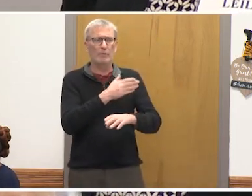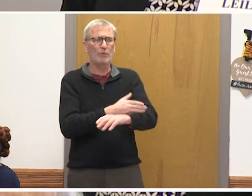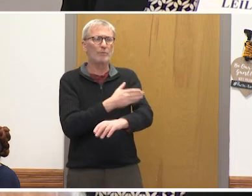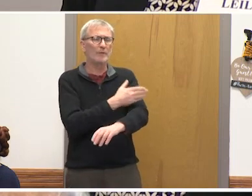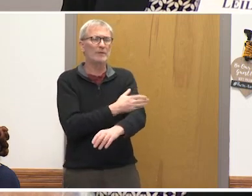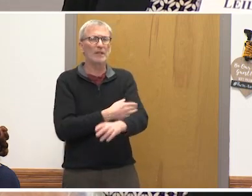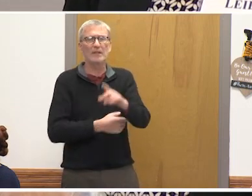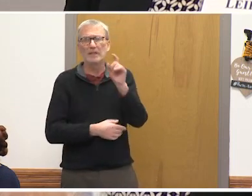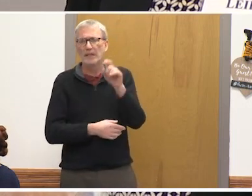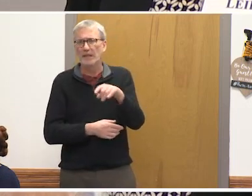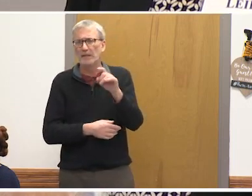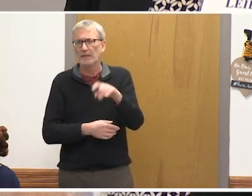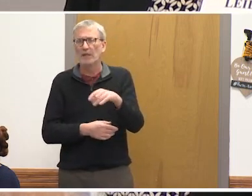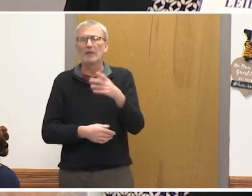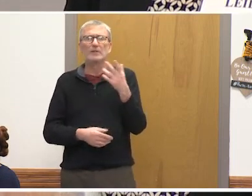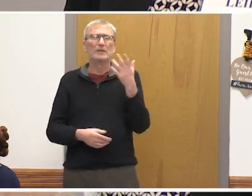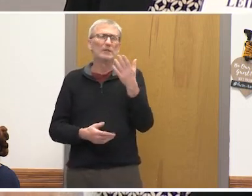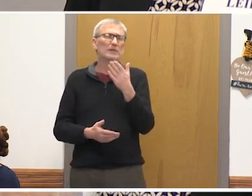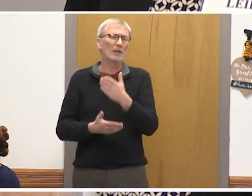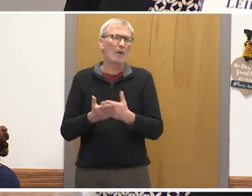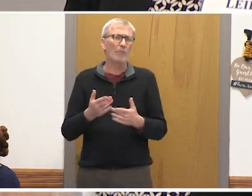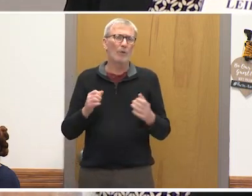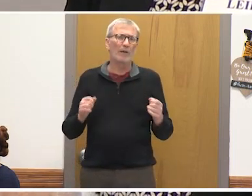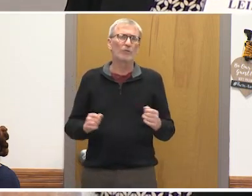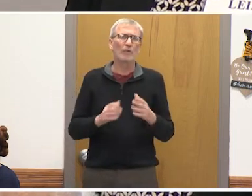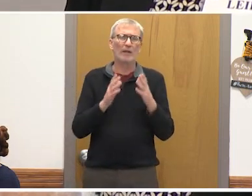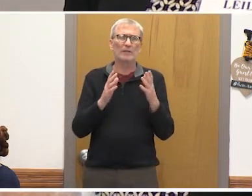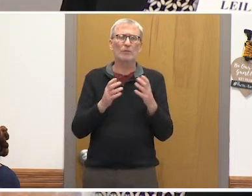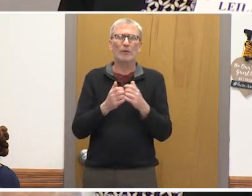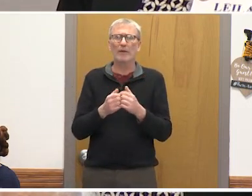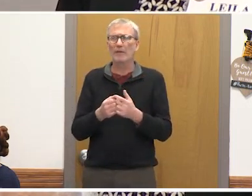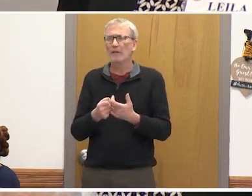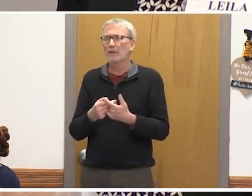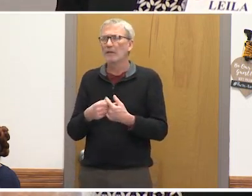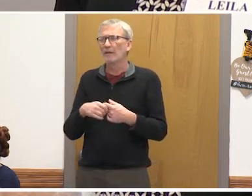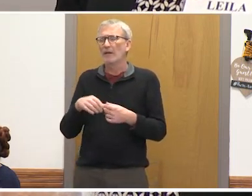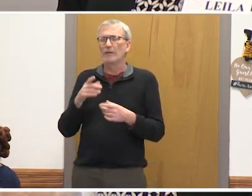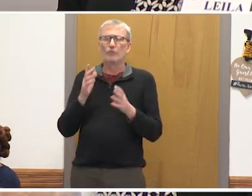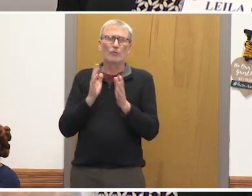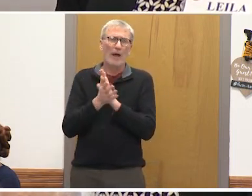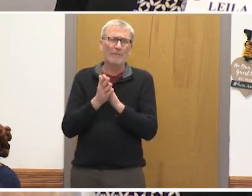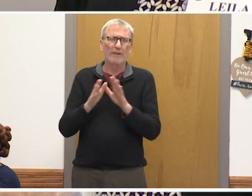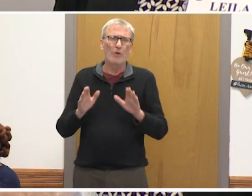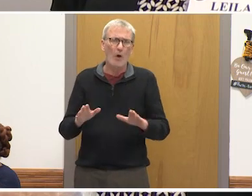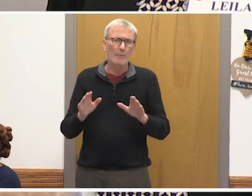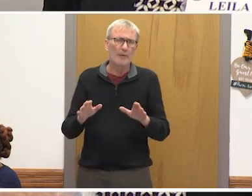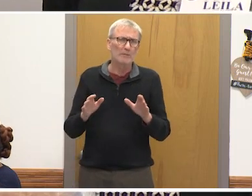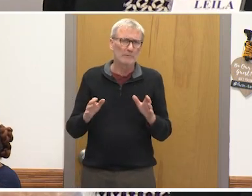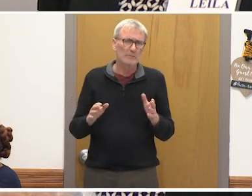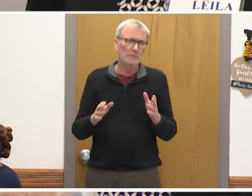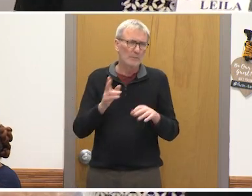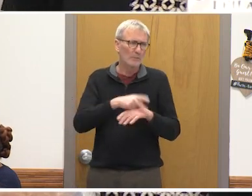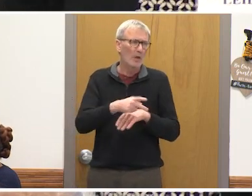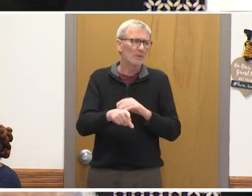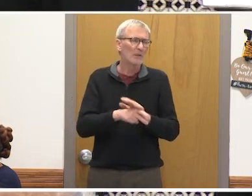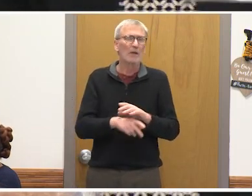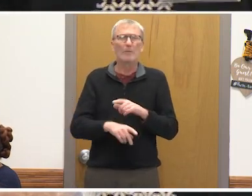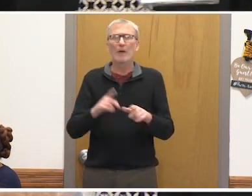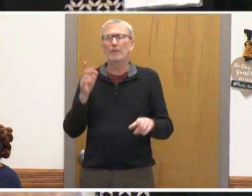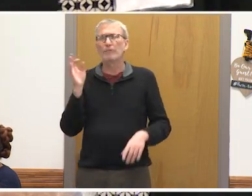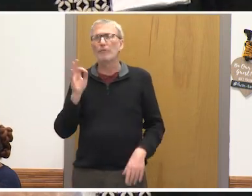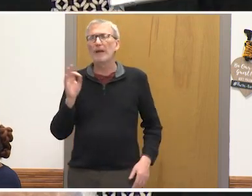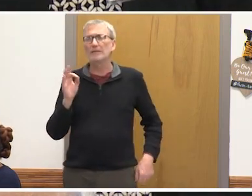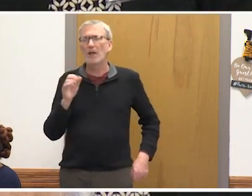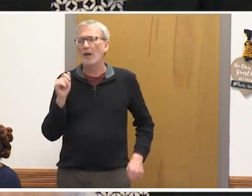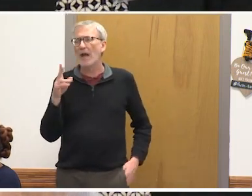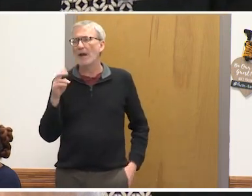needed, some of which were addressed with a couple traffic calming projects throughout the neighborhood, but Frankstown Ave was